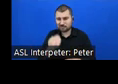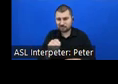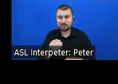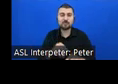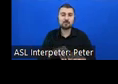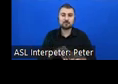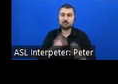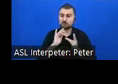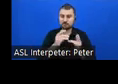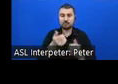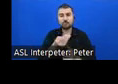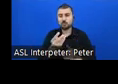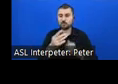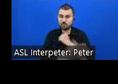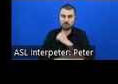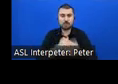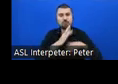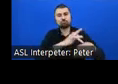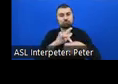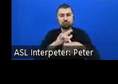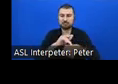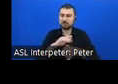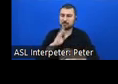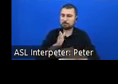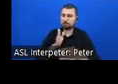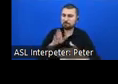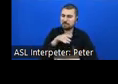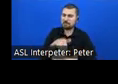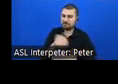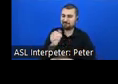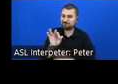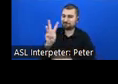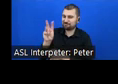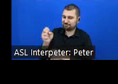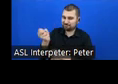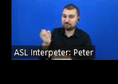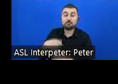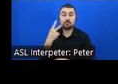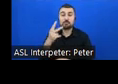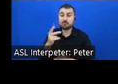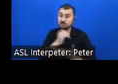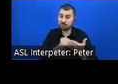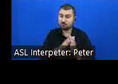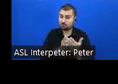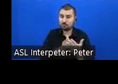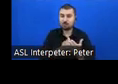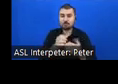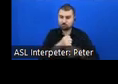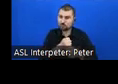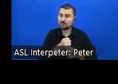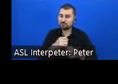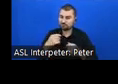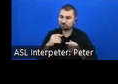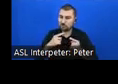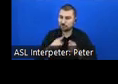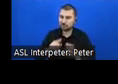in travel to a few countries in the mid-1960s. And the sketchbooks that he produced during this trip are